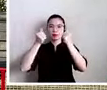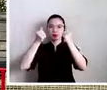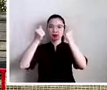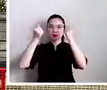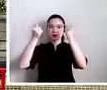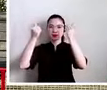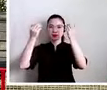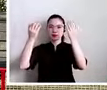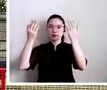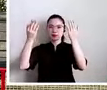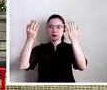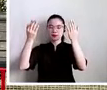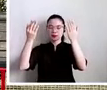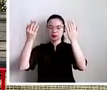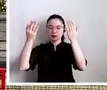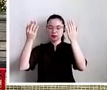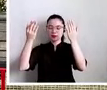Alleluia.